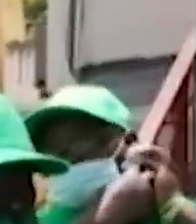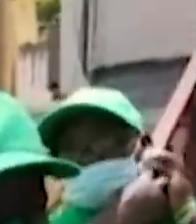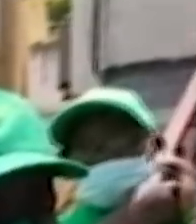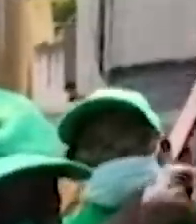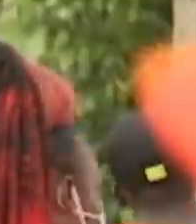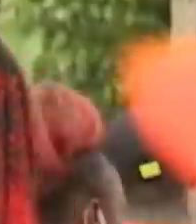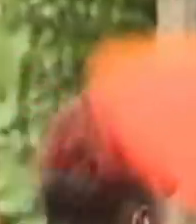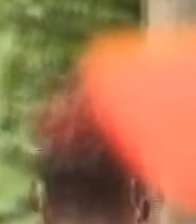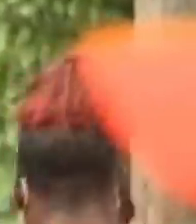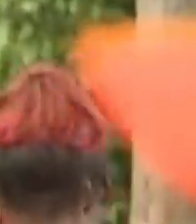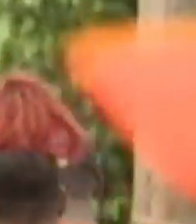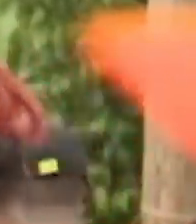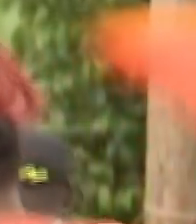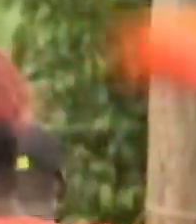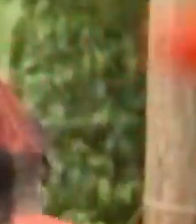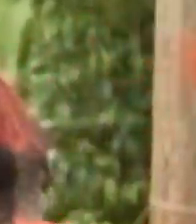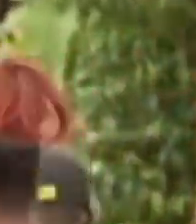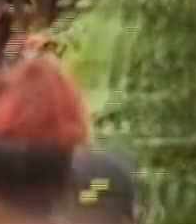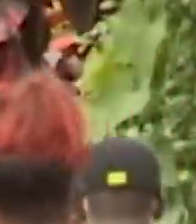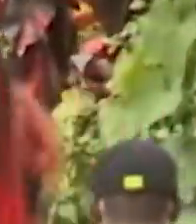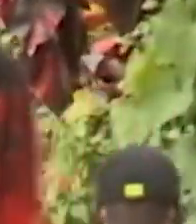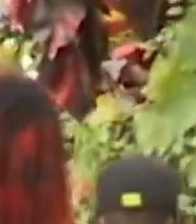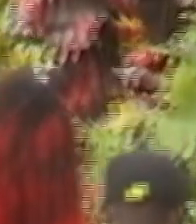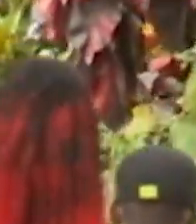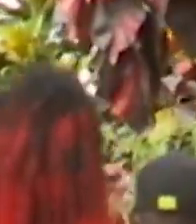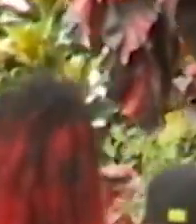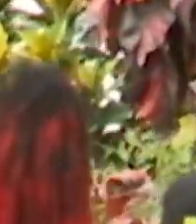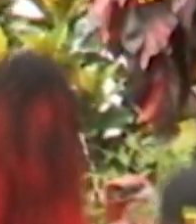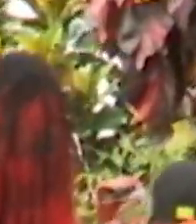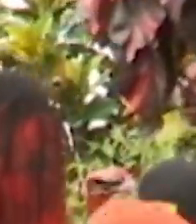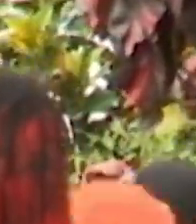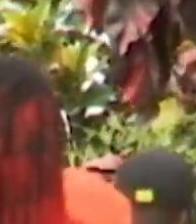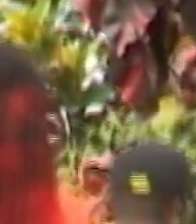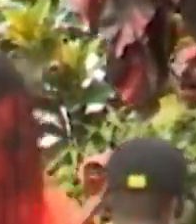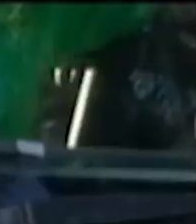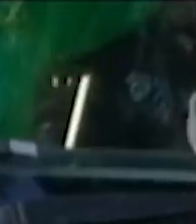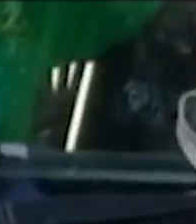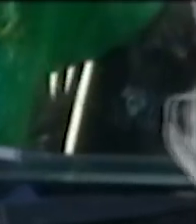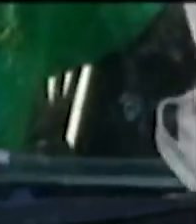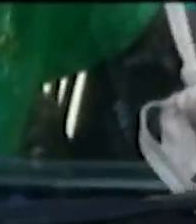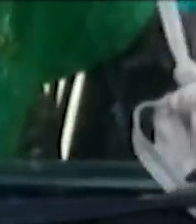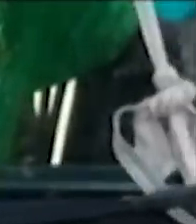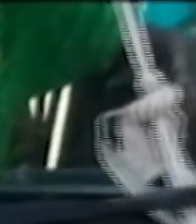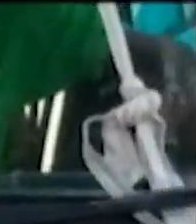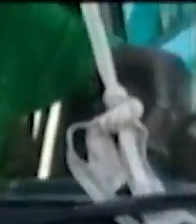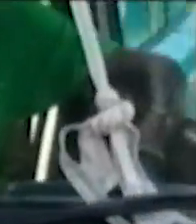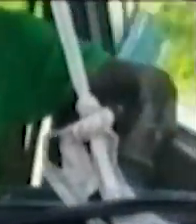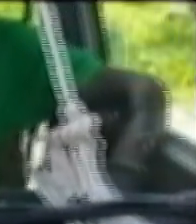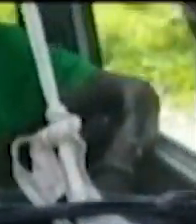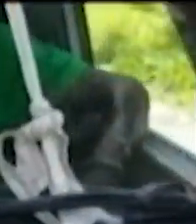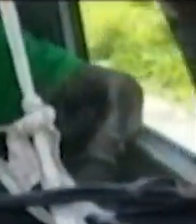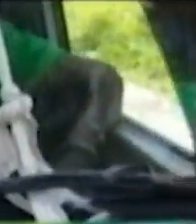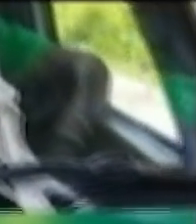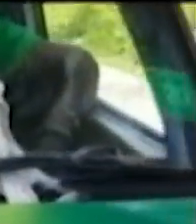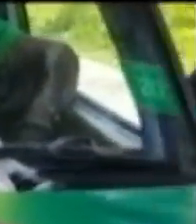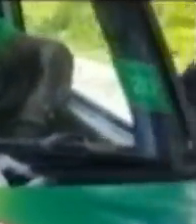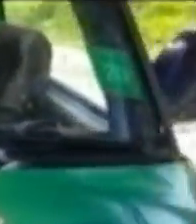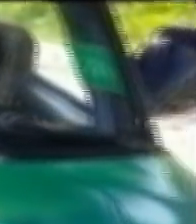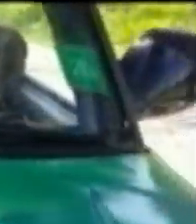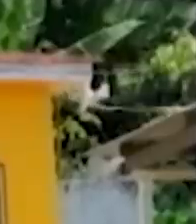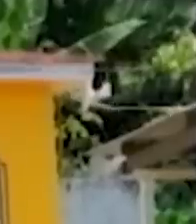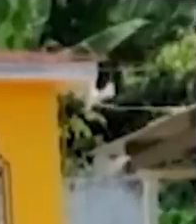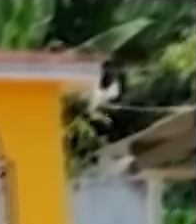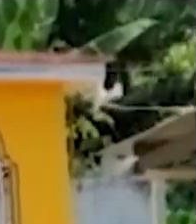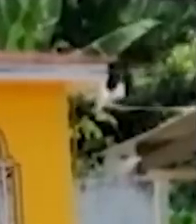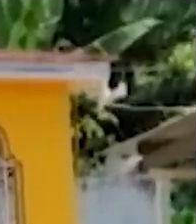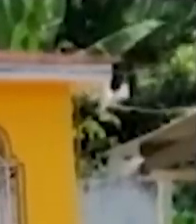the September 3rd general election, 18 women were elected to the lower house and 45 men. But